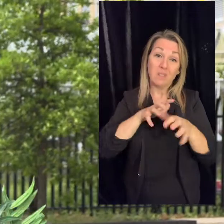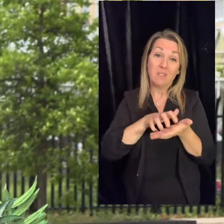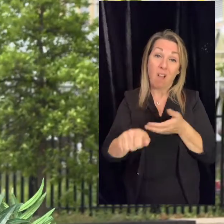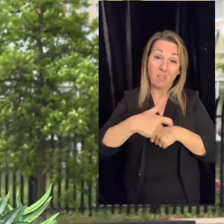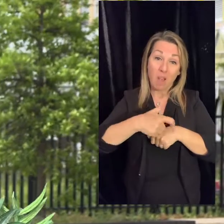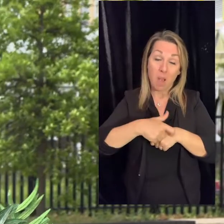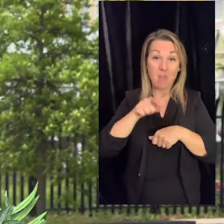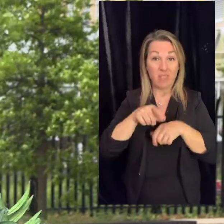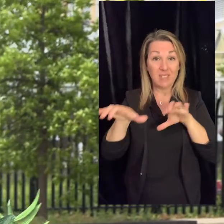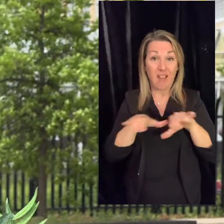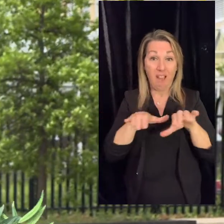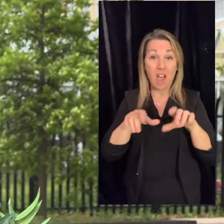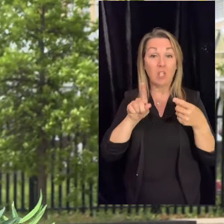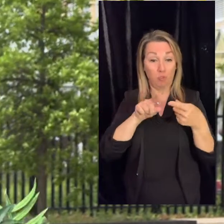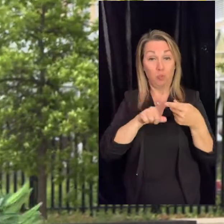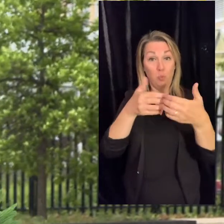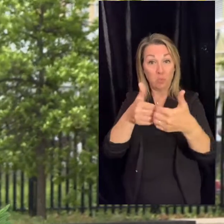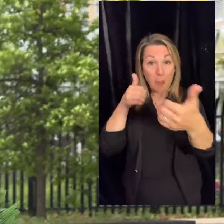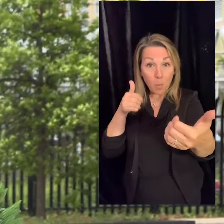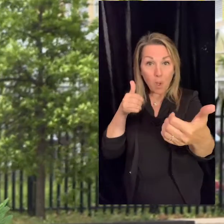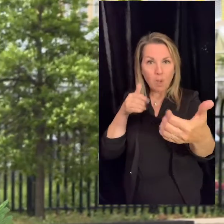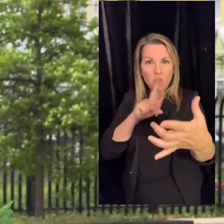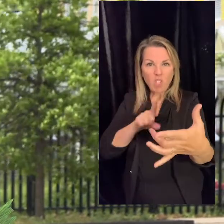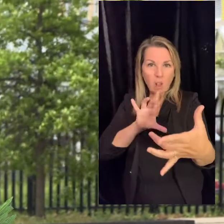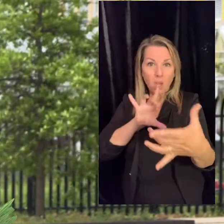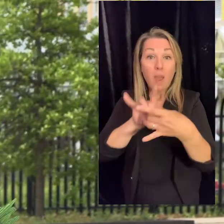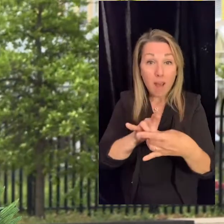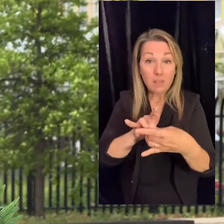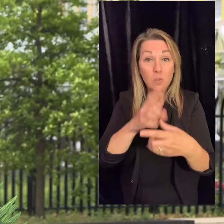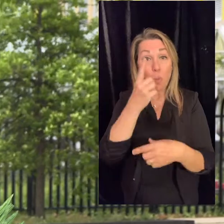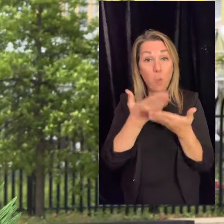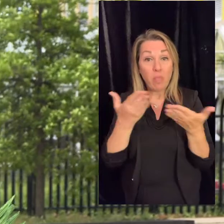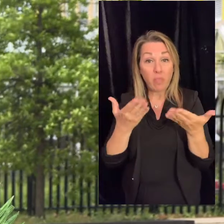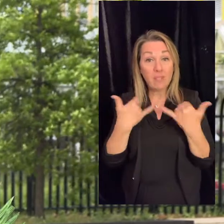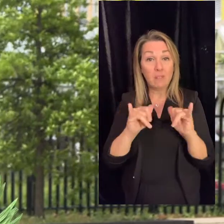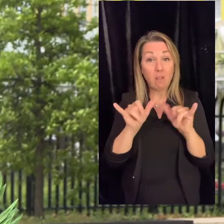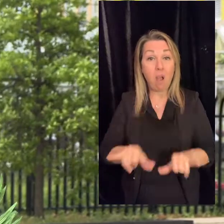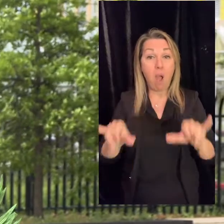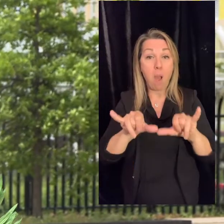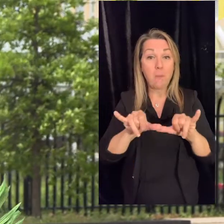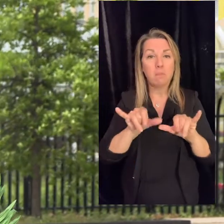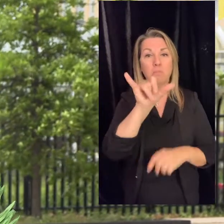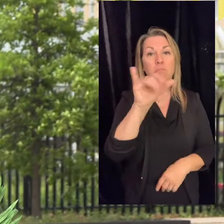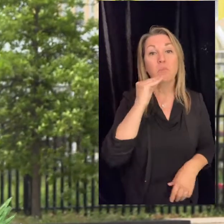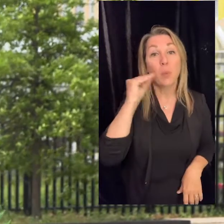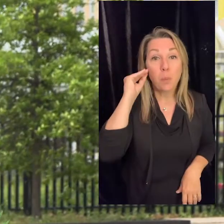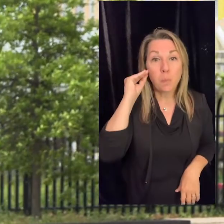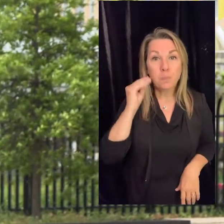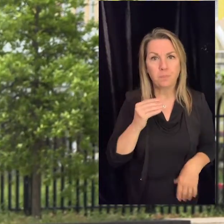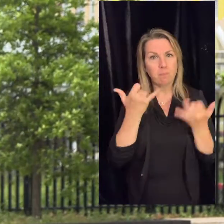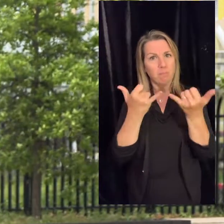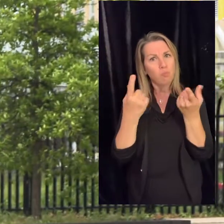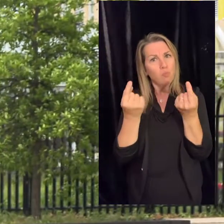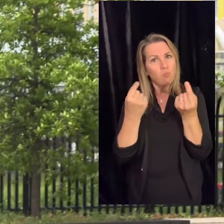to separate us connects us. And the simple fact that we all have one thing in common, at least. We're all at home. Take